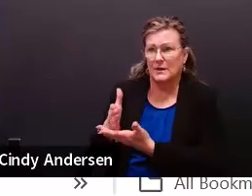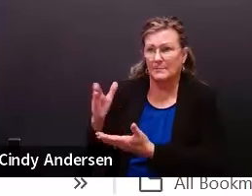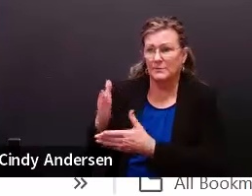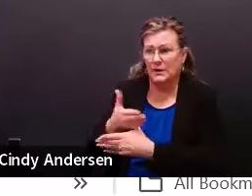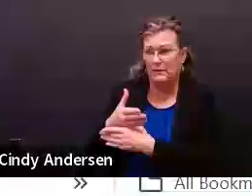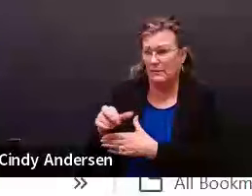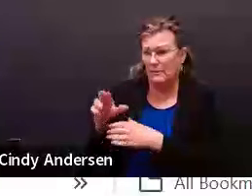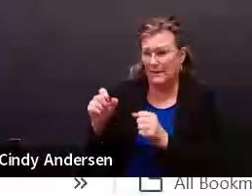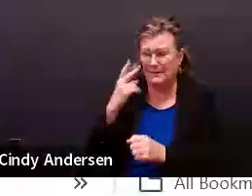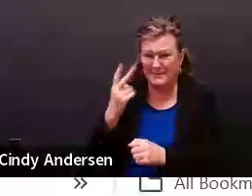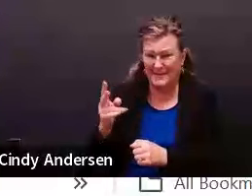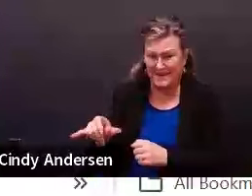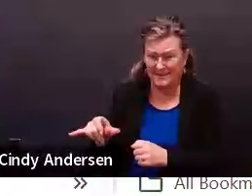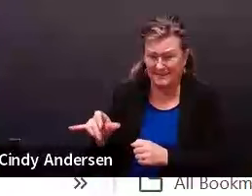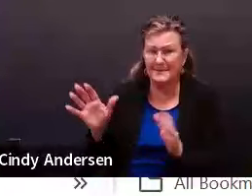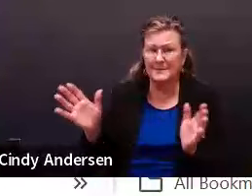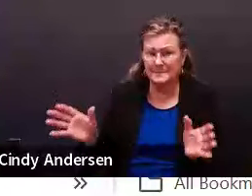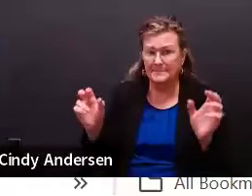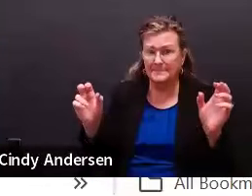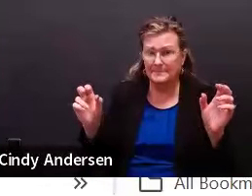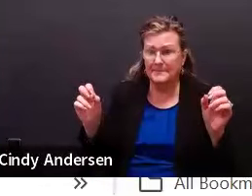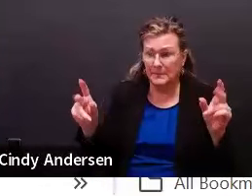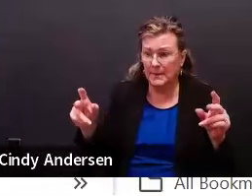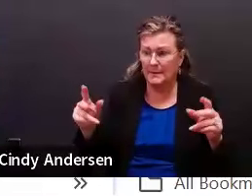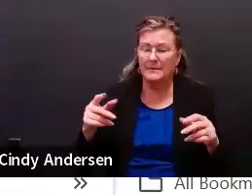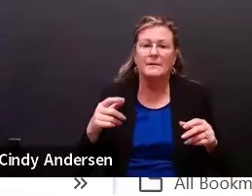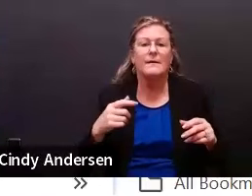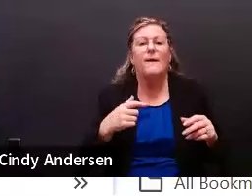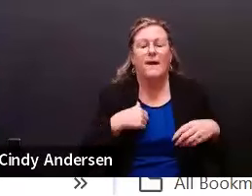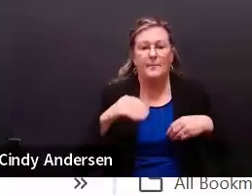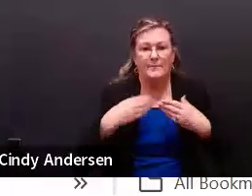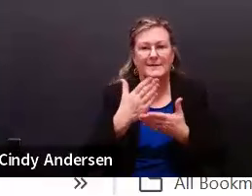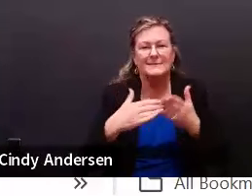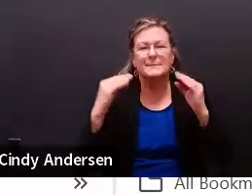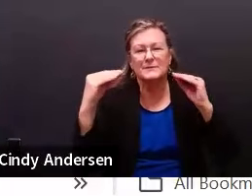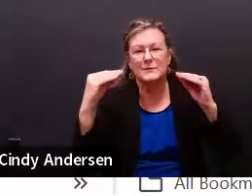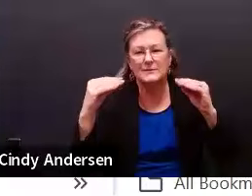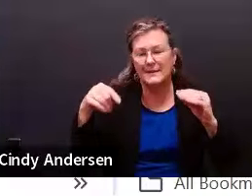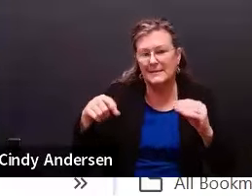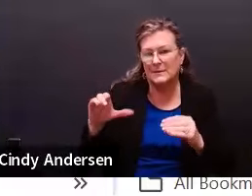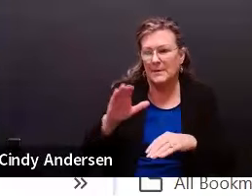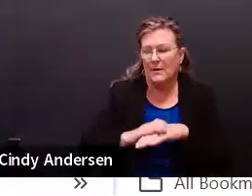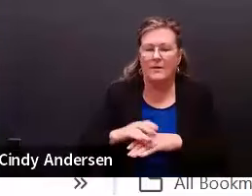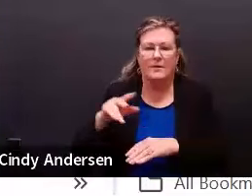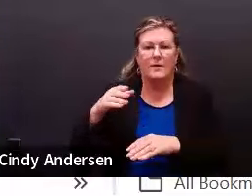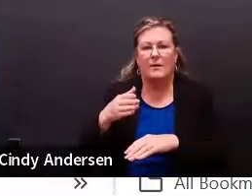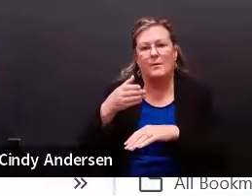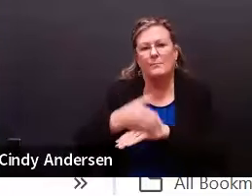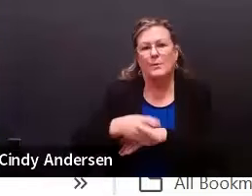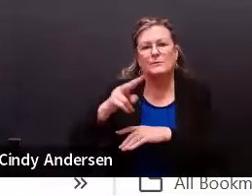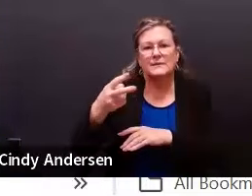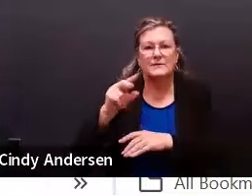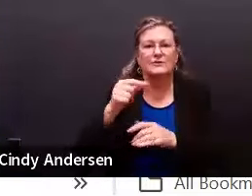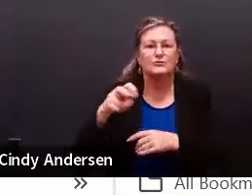think you guys can see this, right? Yeah. Yeah, so I provided some instructions, so you'll find this document on our post-secondary transition and